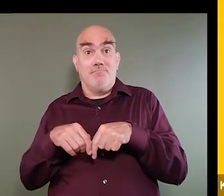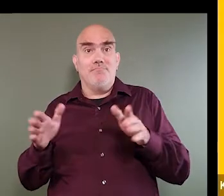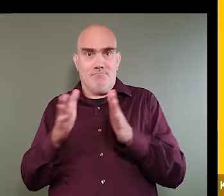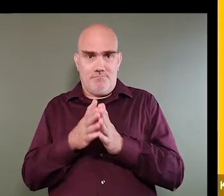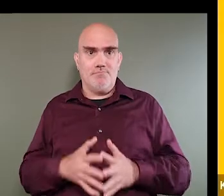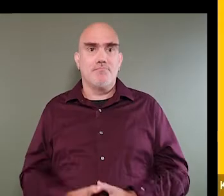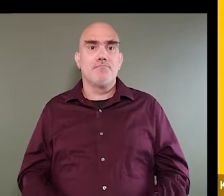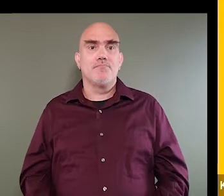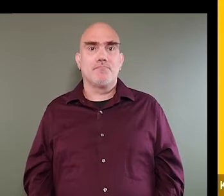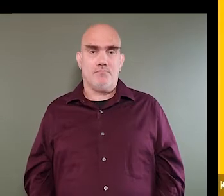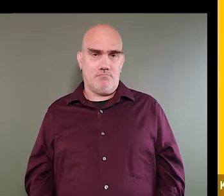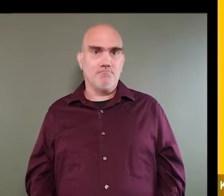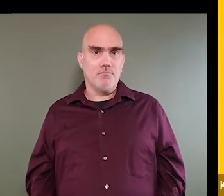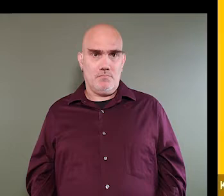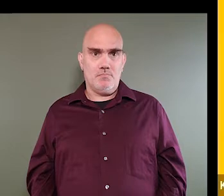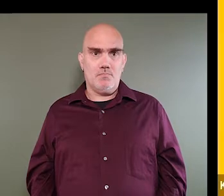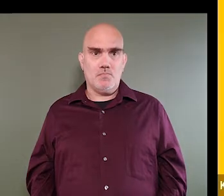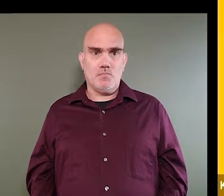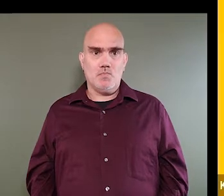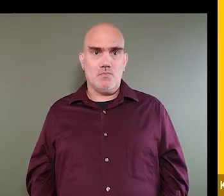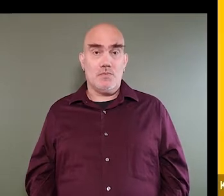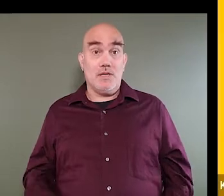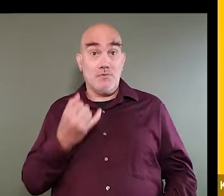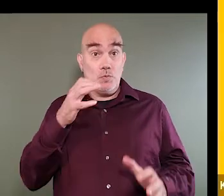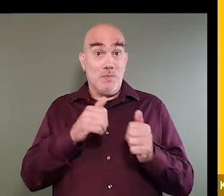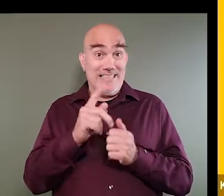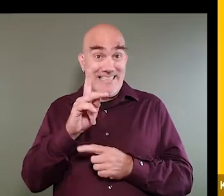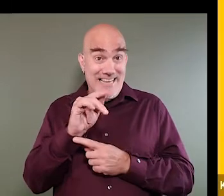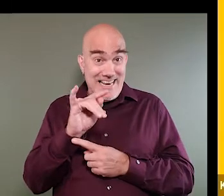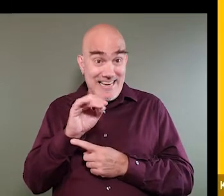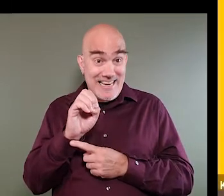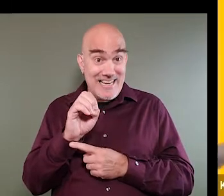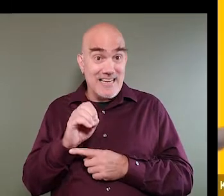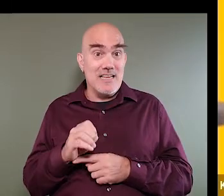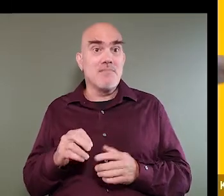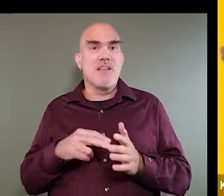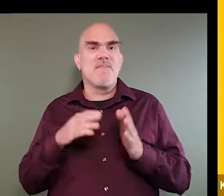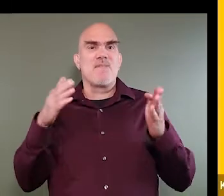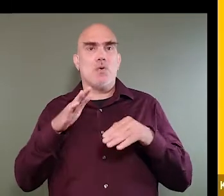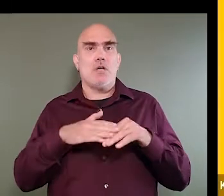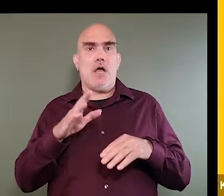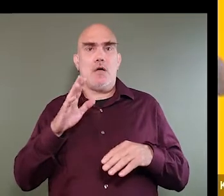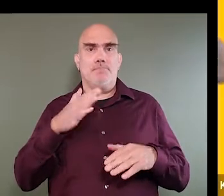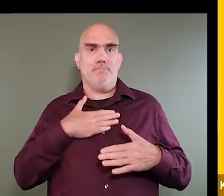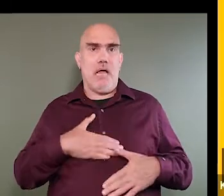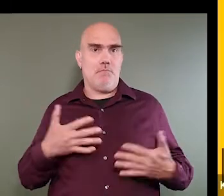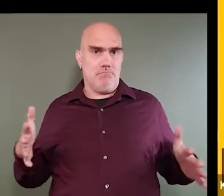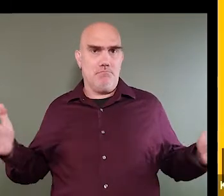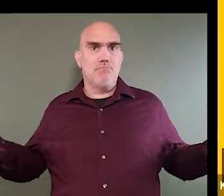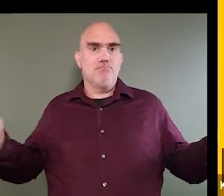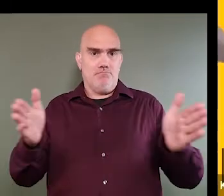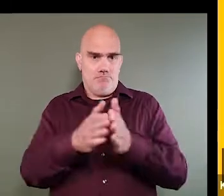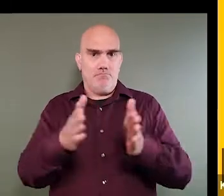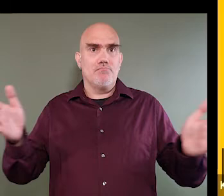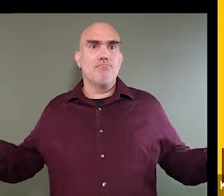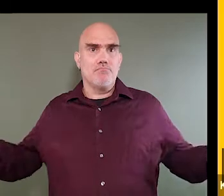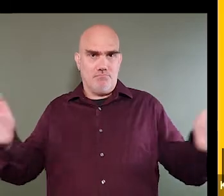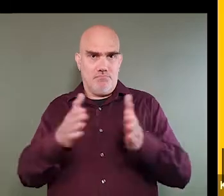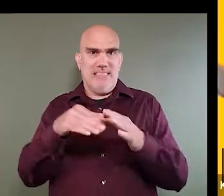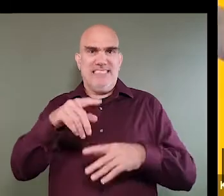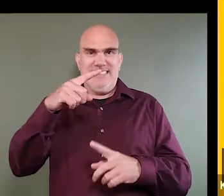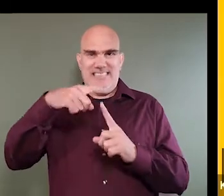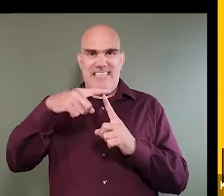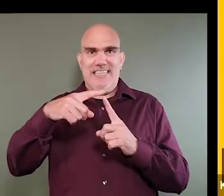both hands out, bringing it back. If you're doing it with Katie, she's going to be focusing on just the upper body, so start with those hands in that big